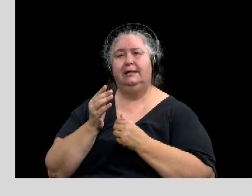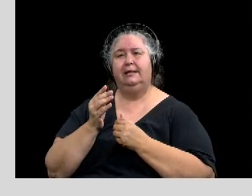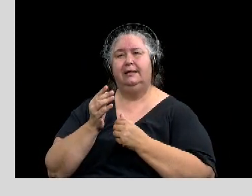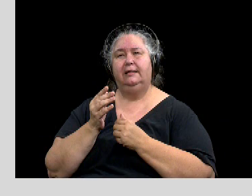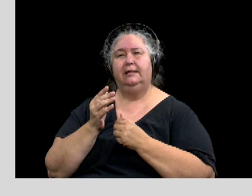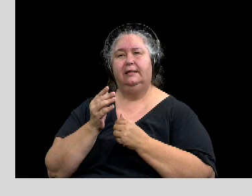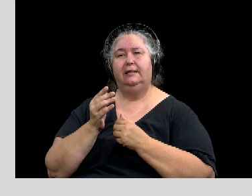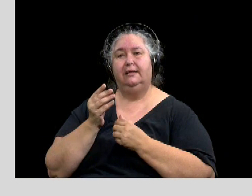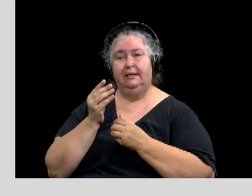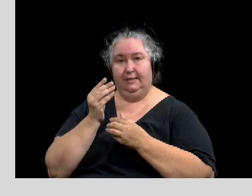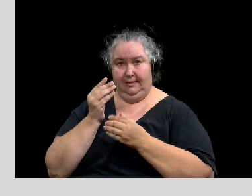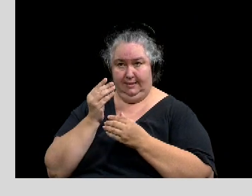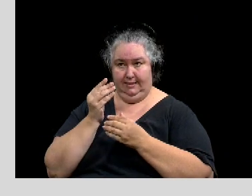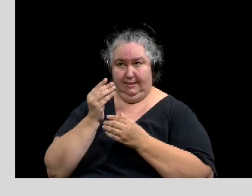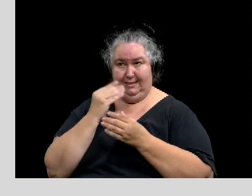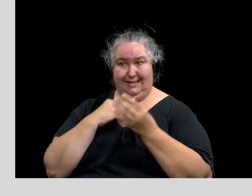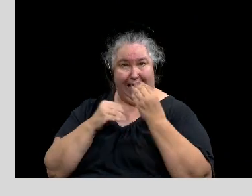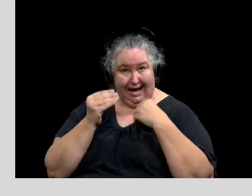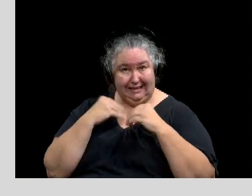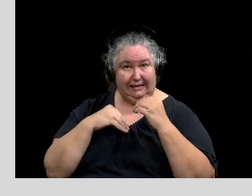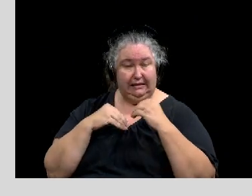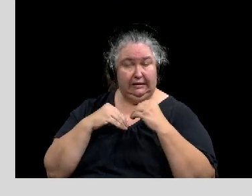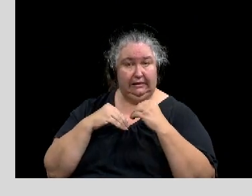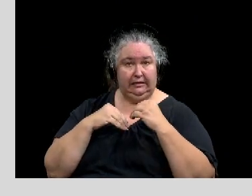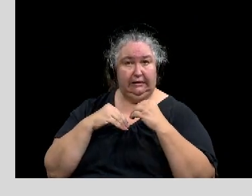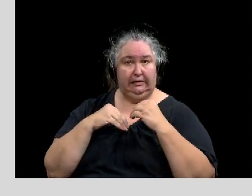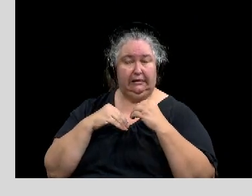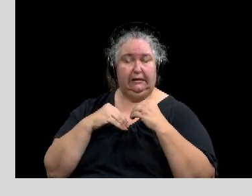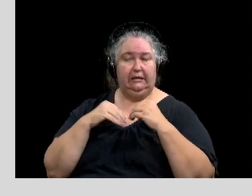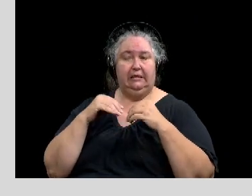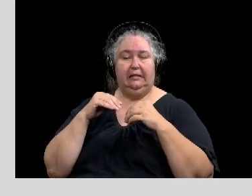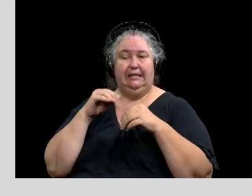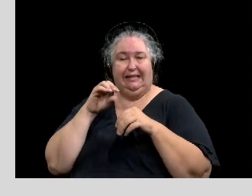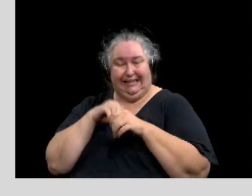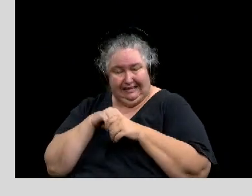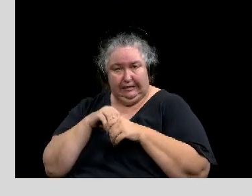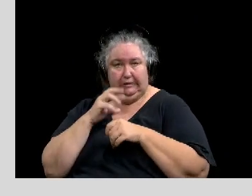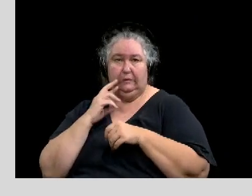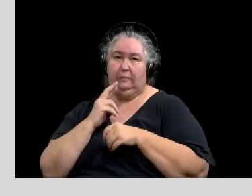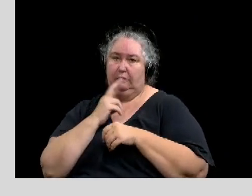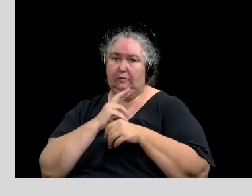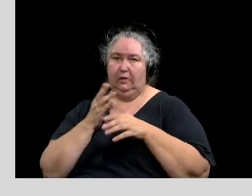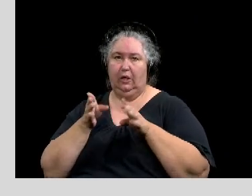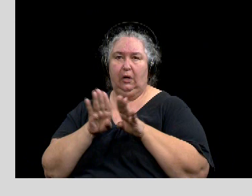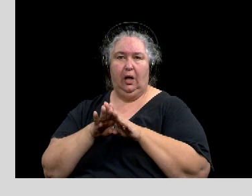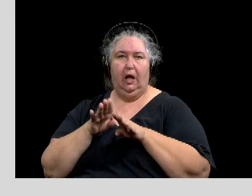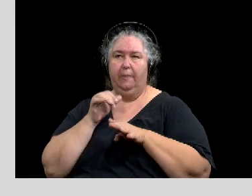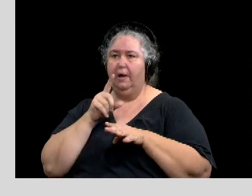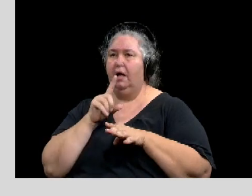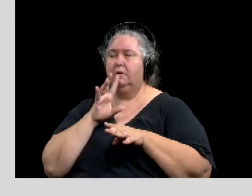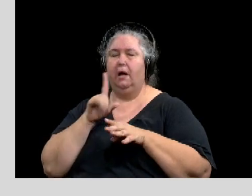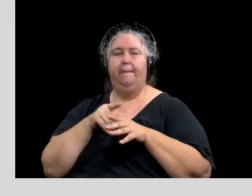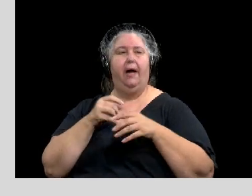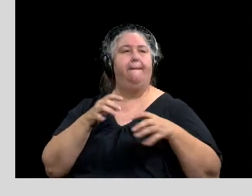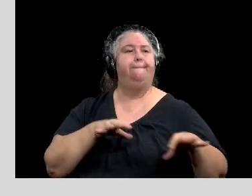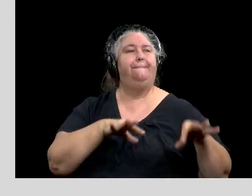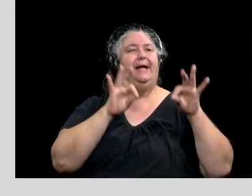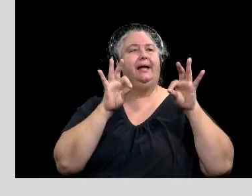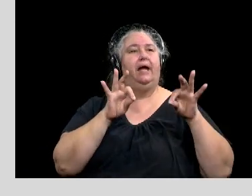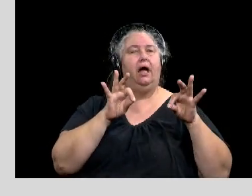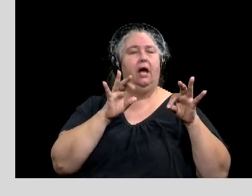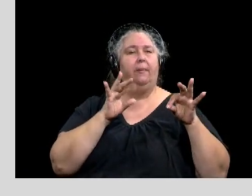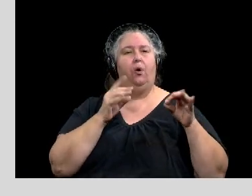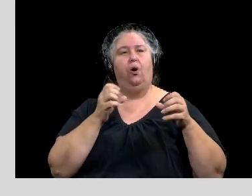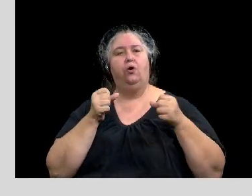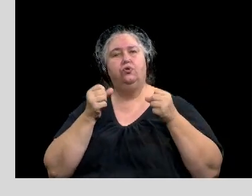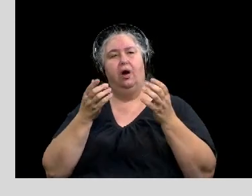is high-risk behavior. In other words, I'm not describing pickup or drive through, but being